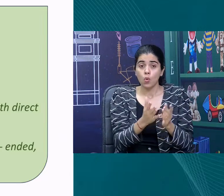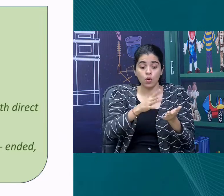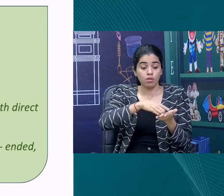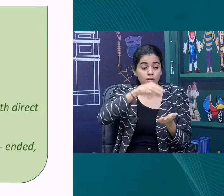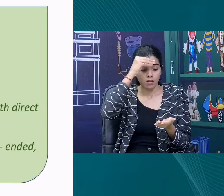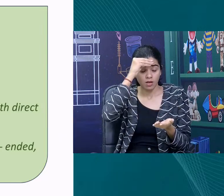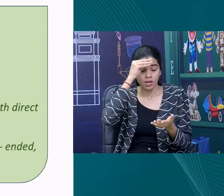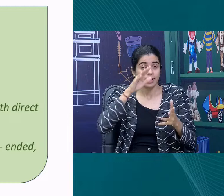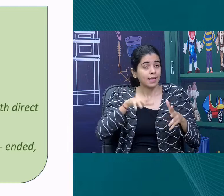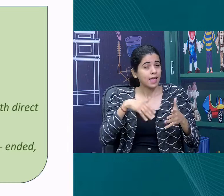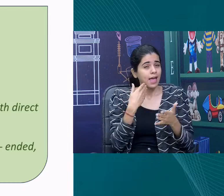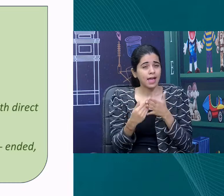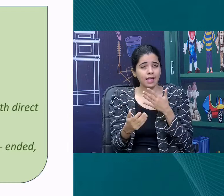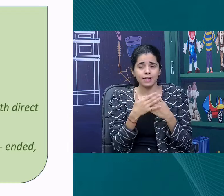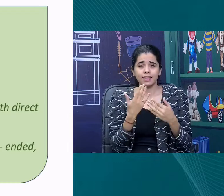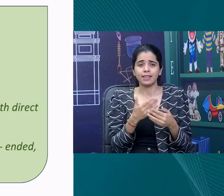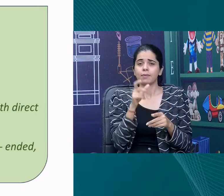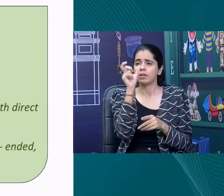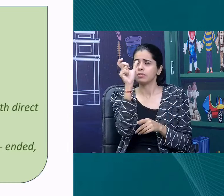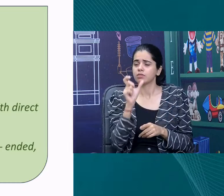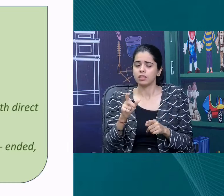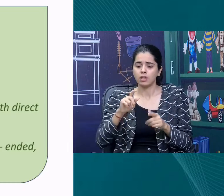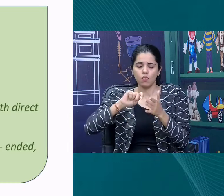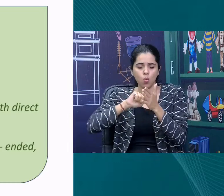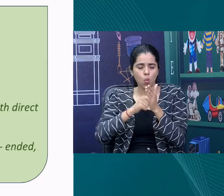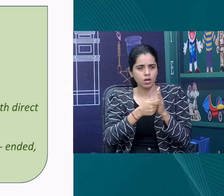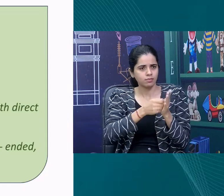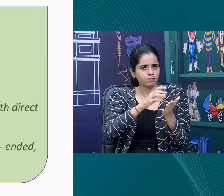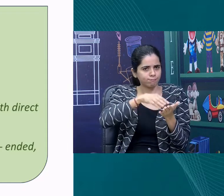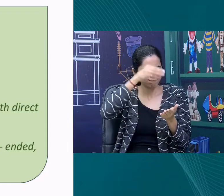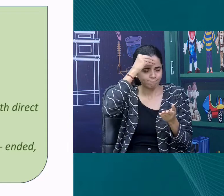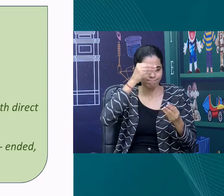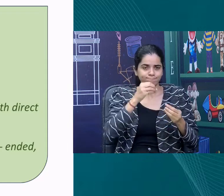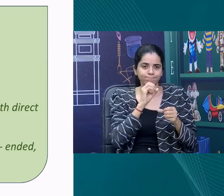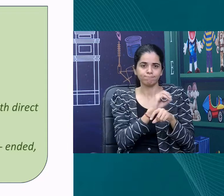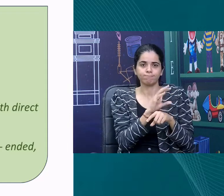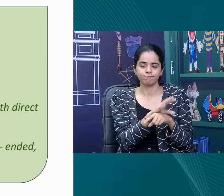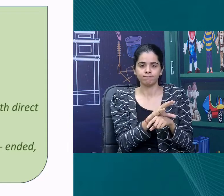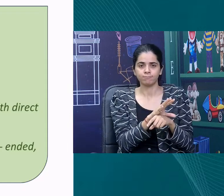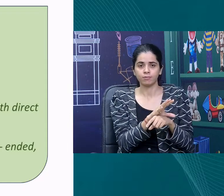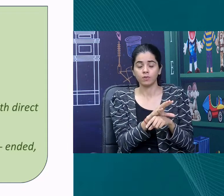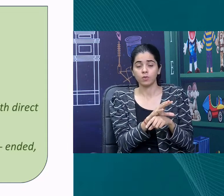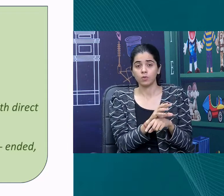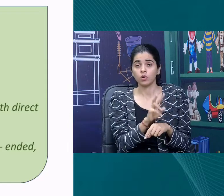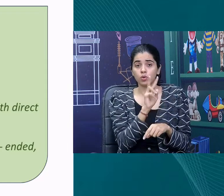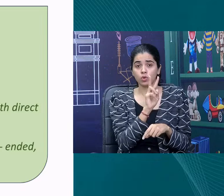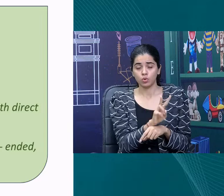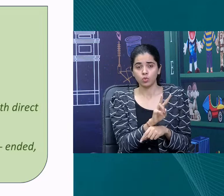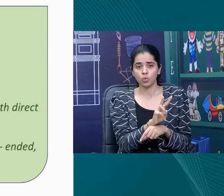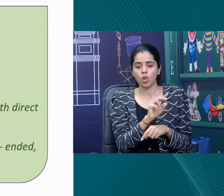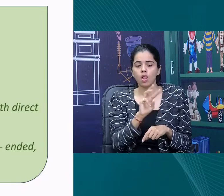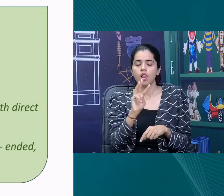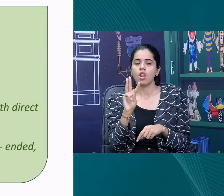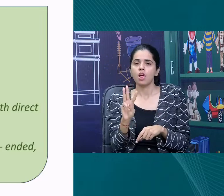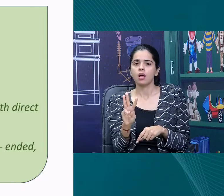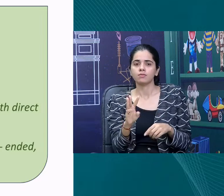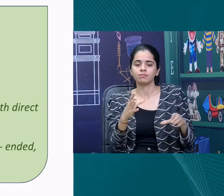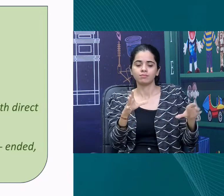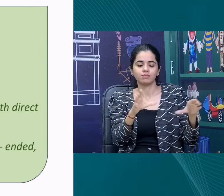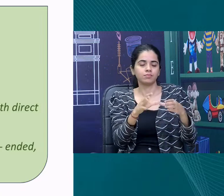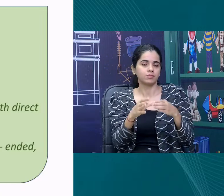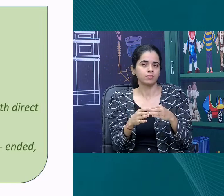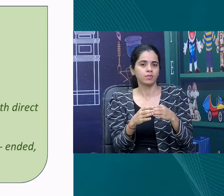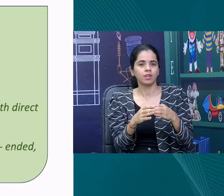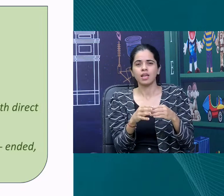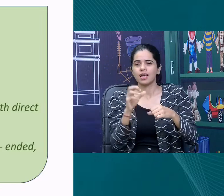learning and learn keywords to express whatever they have learned. So actually, in 2 to 3 sessions, she has finished the whole